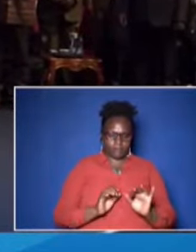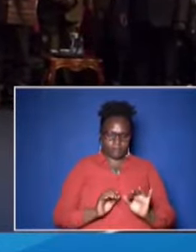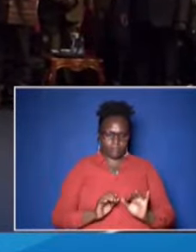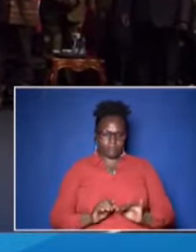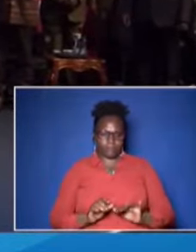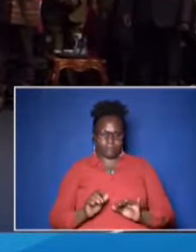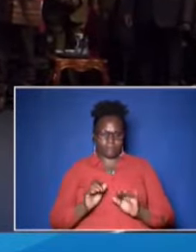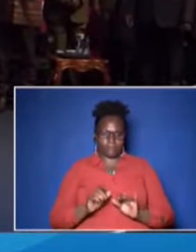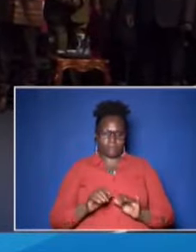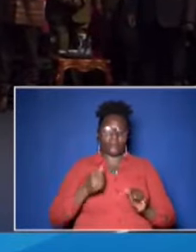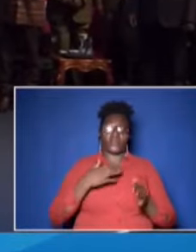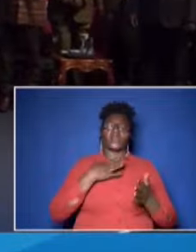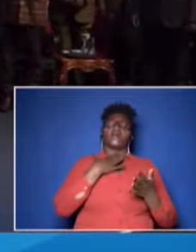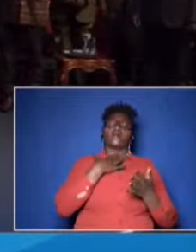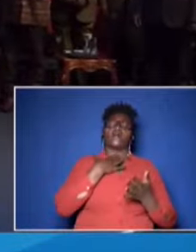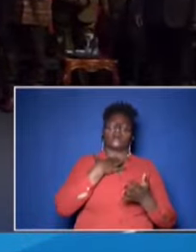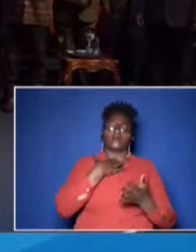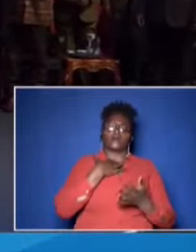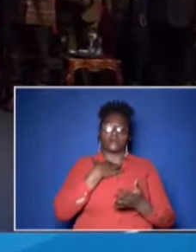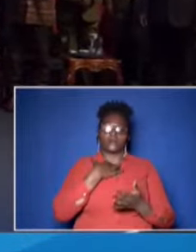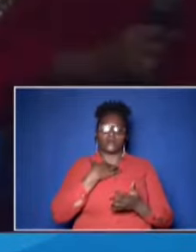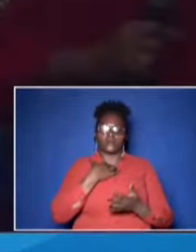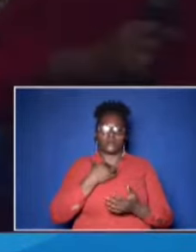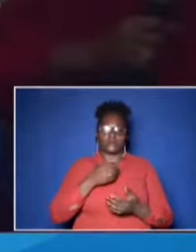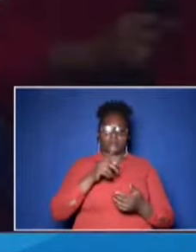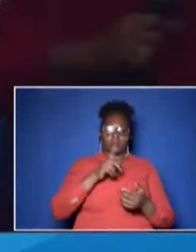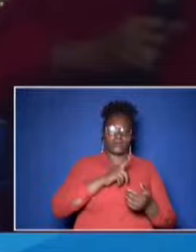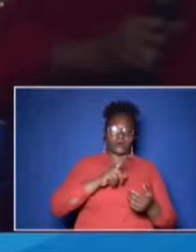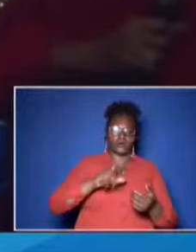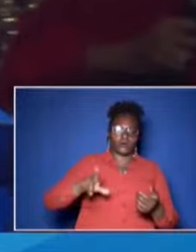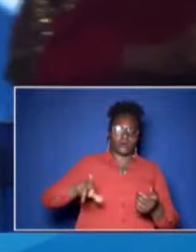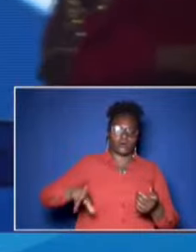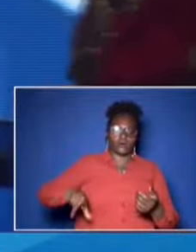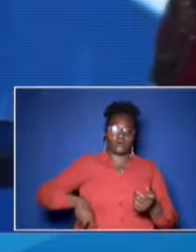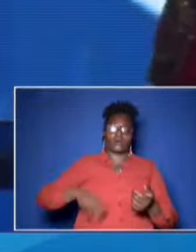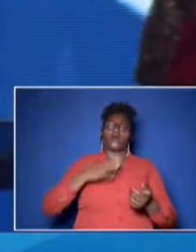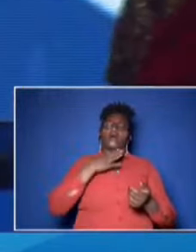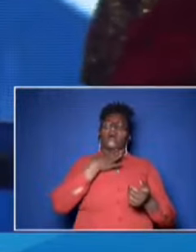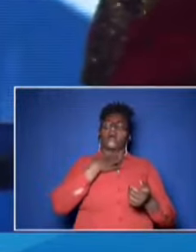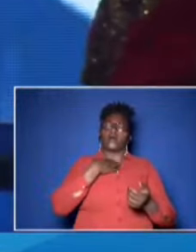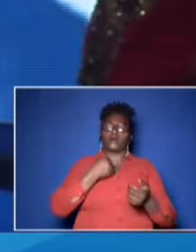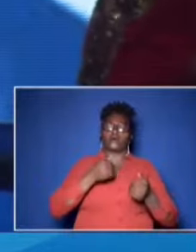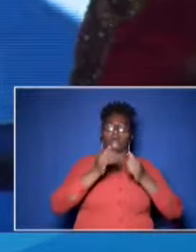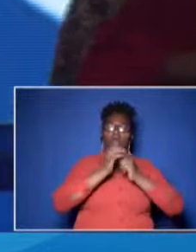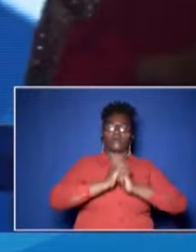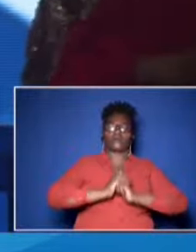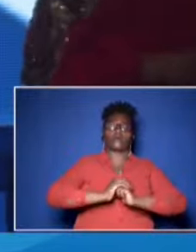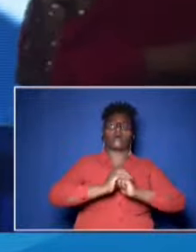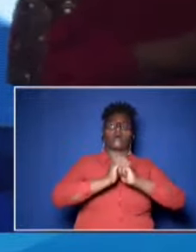heart desire and I hope